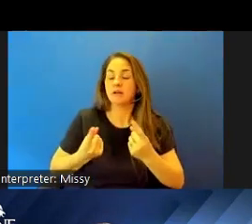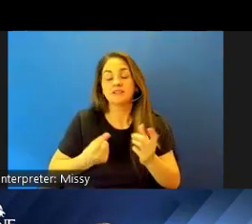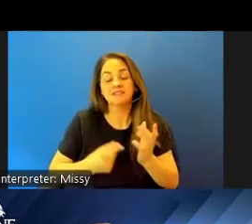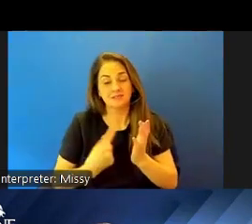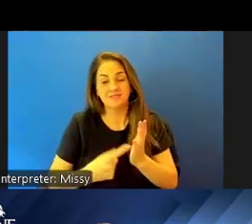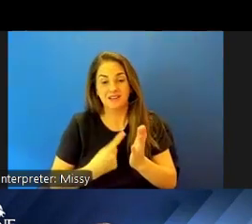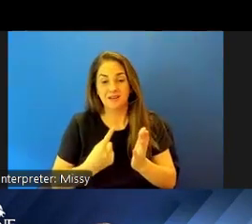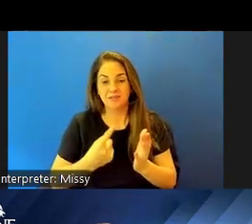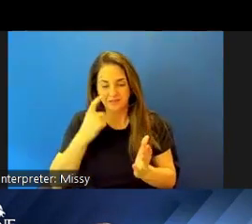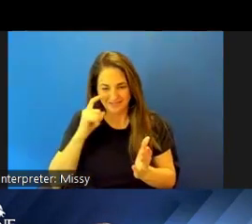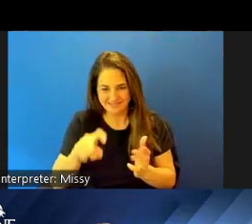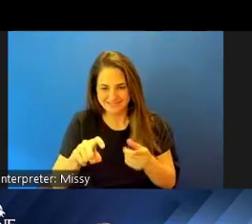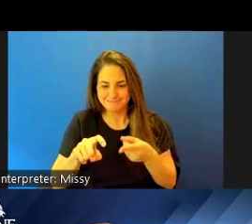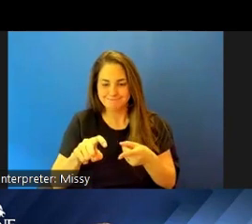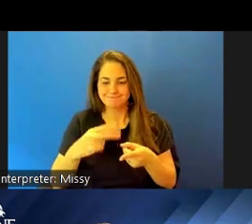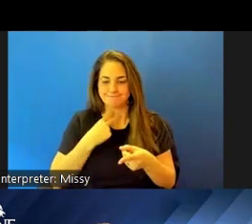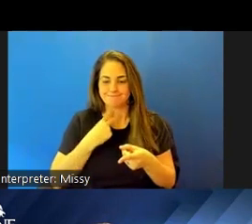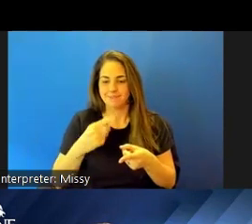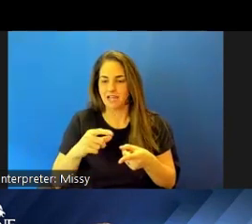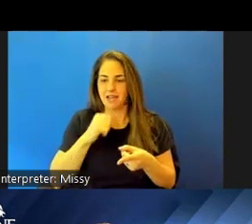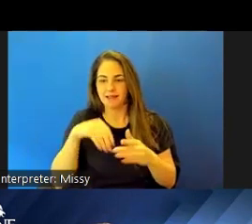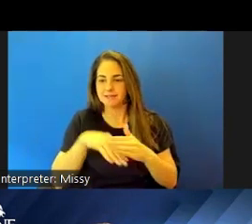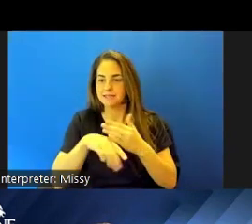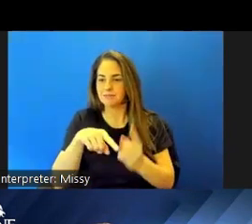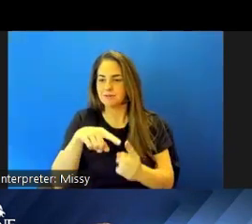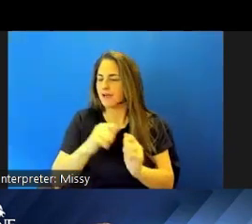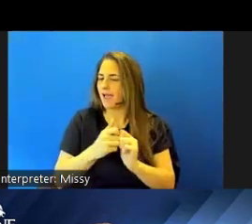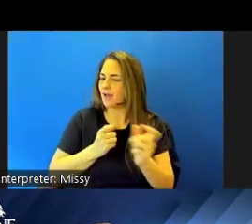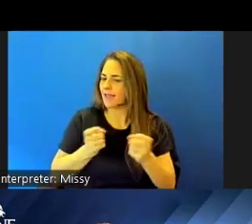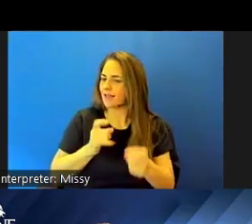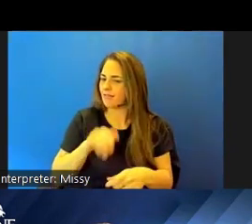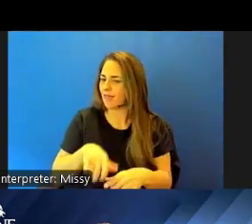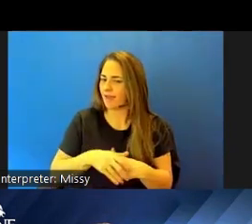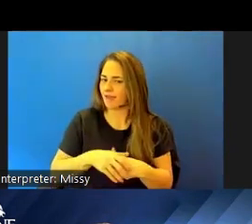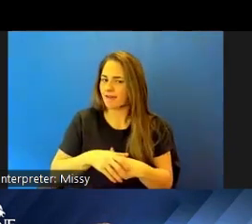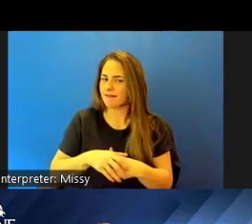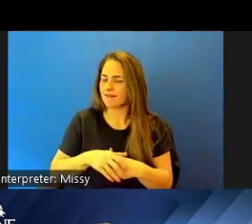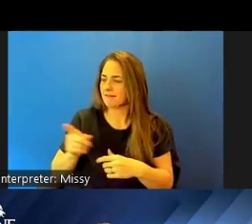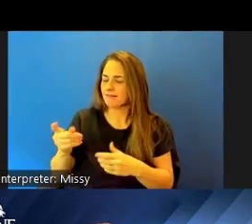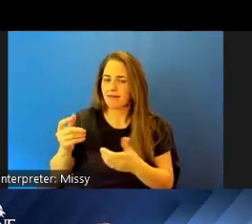you find something that's not accessible. And how is that handled with them as a